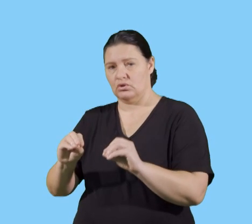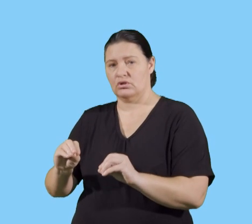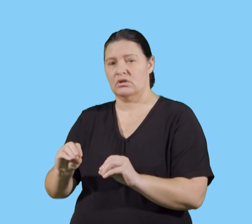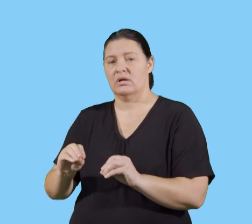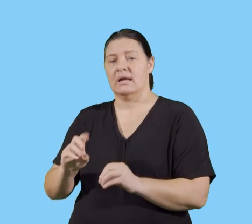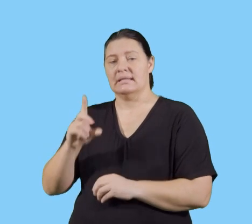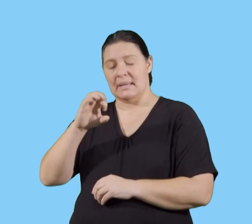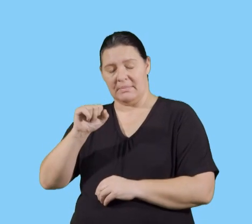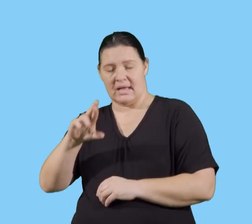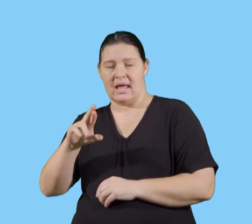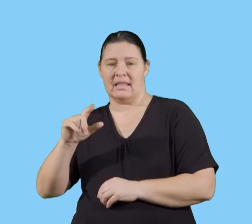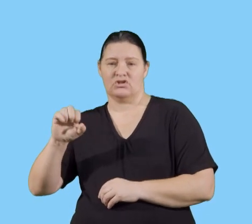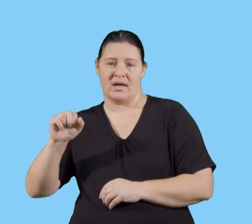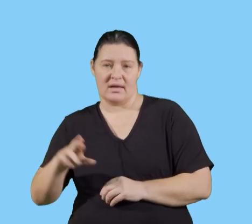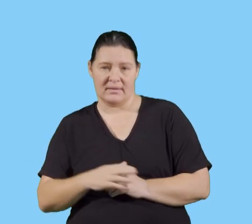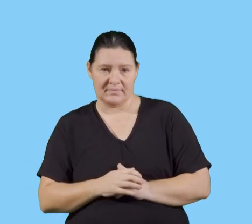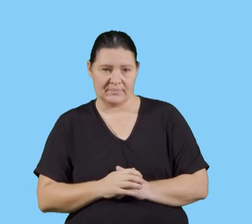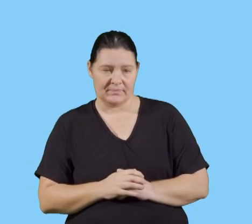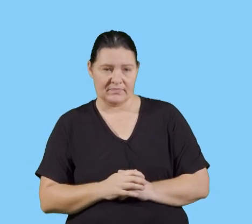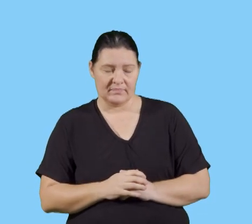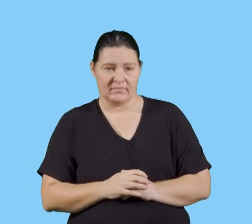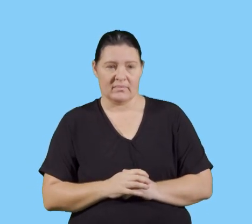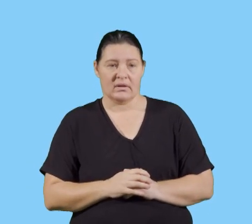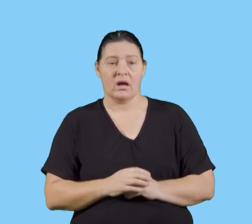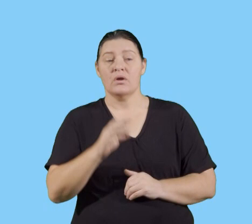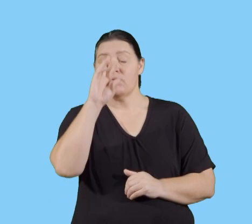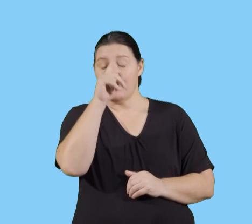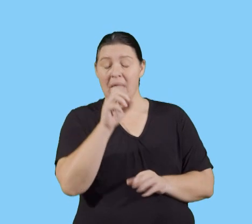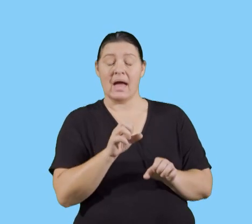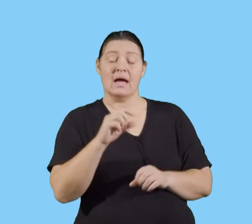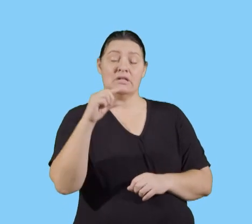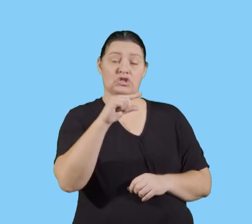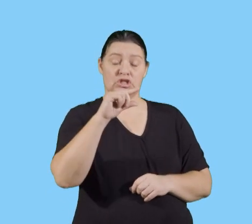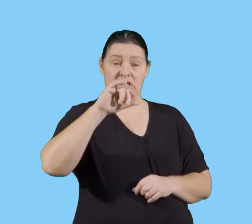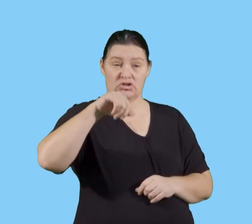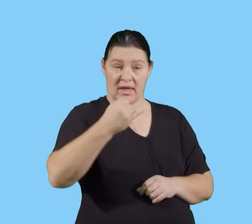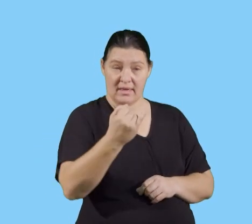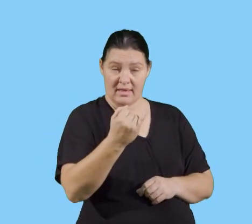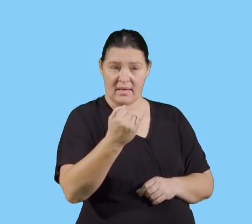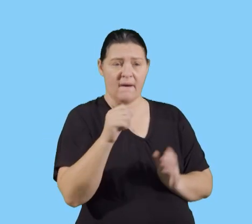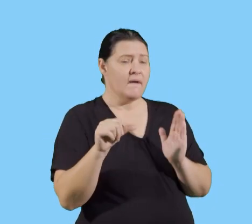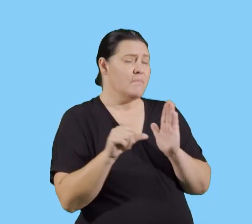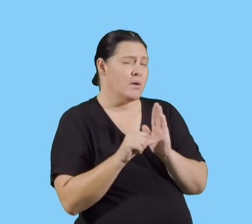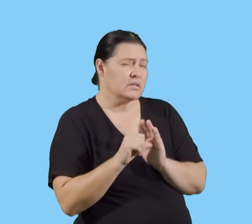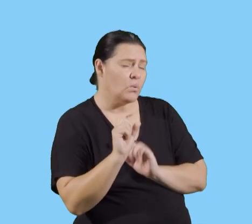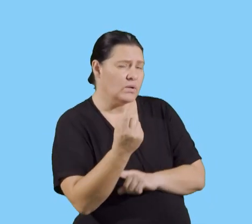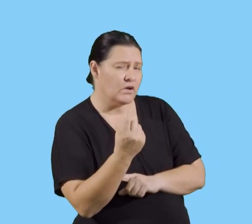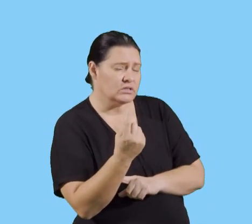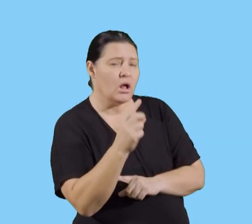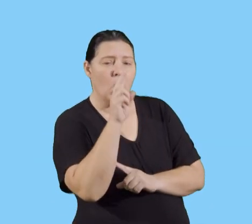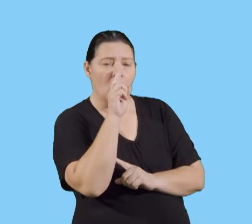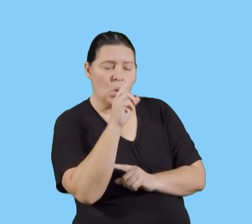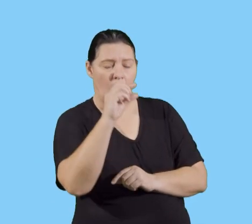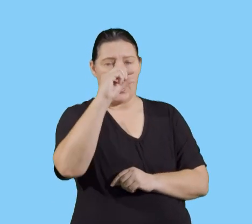do that then. In the general journal, remember, the first key is to look for the account with the